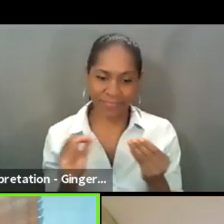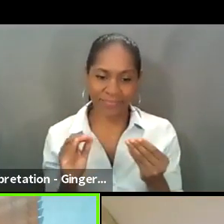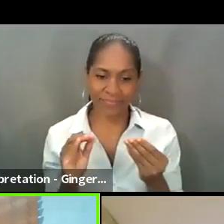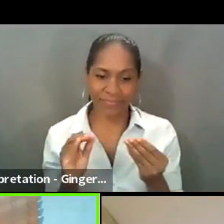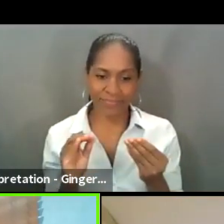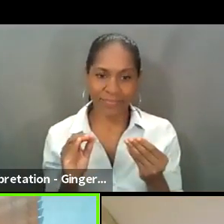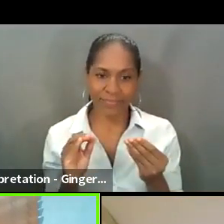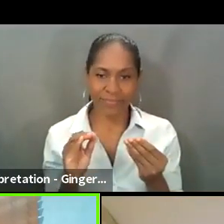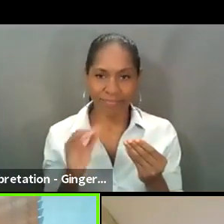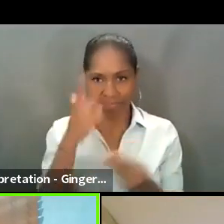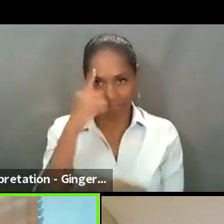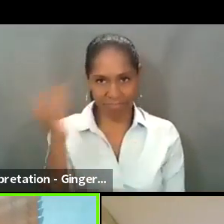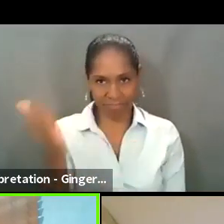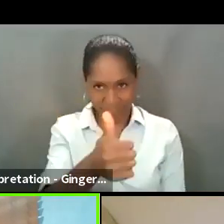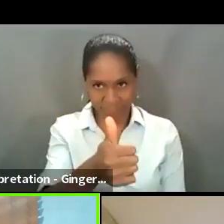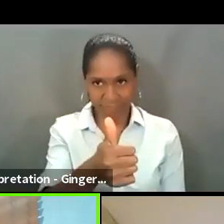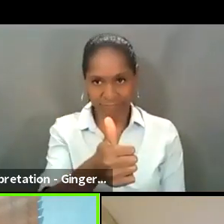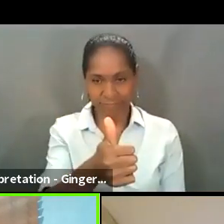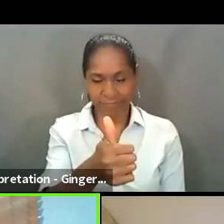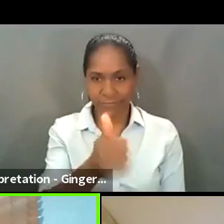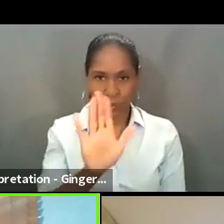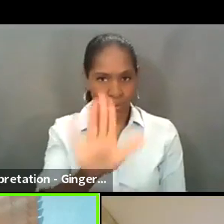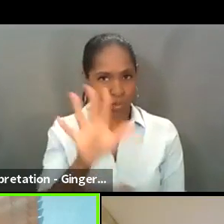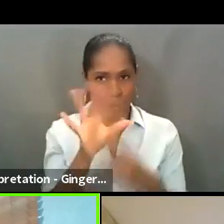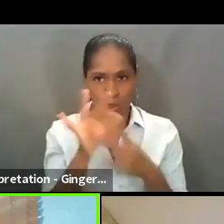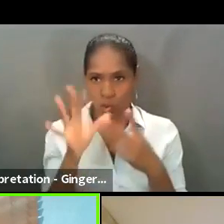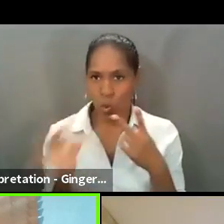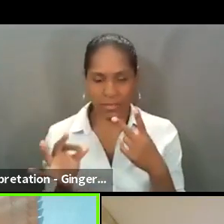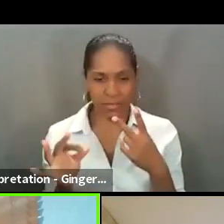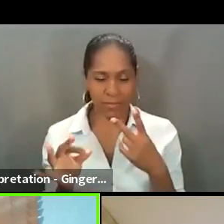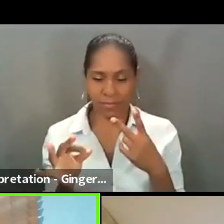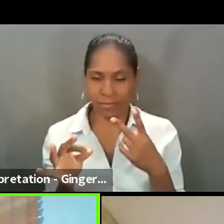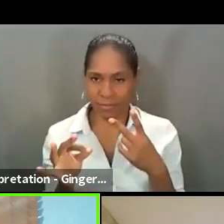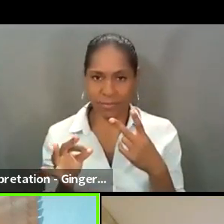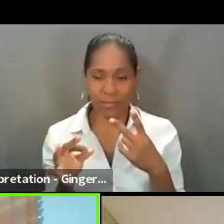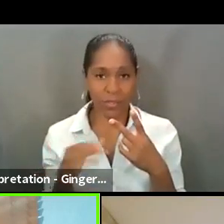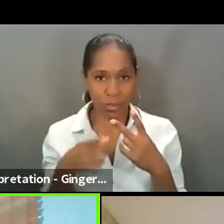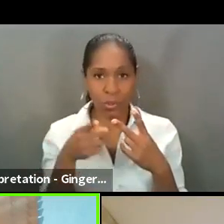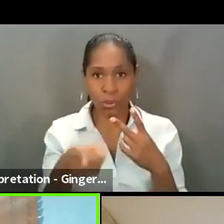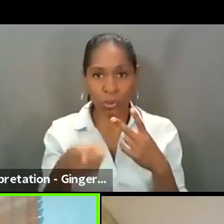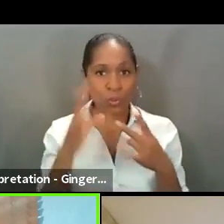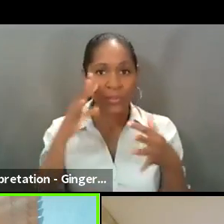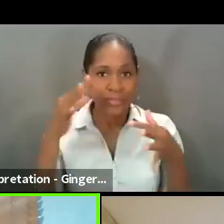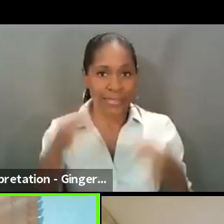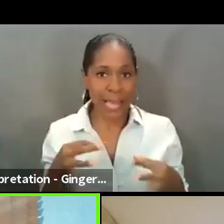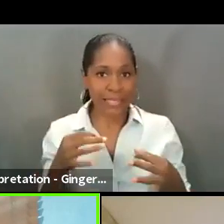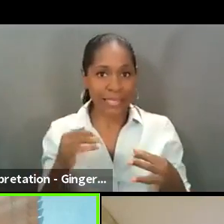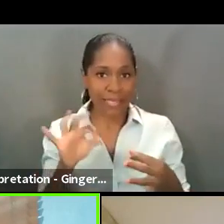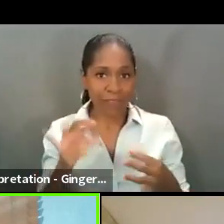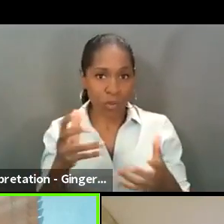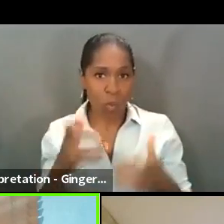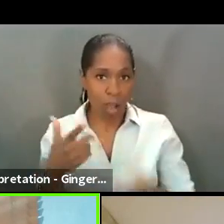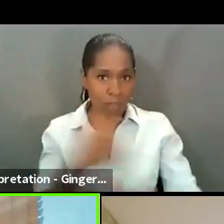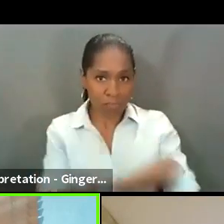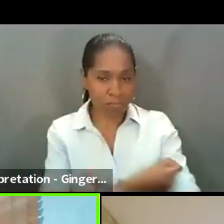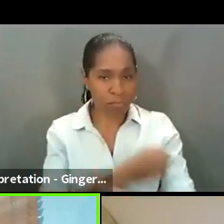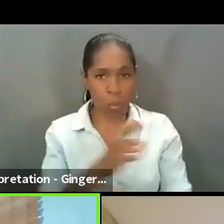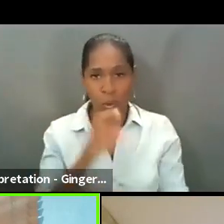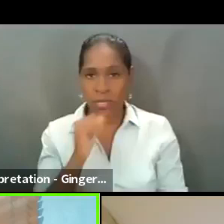it's your choice. You can decide if you want to get it or not.